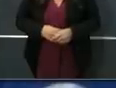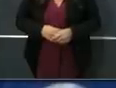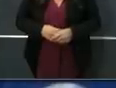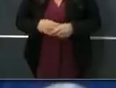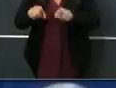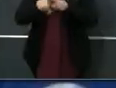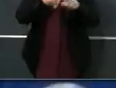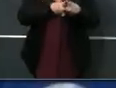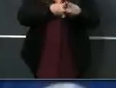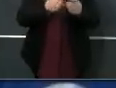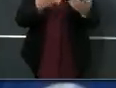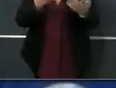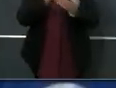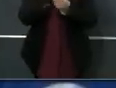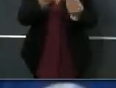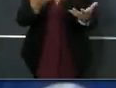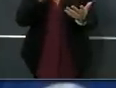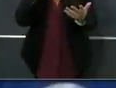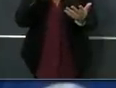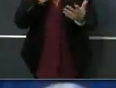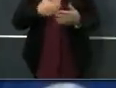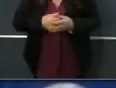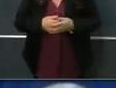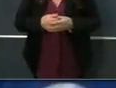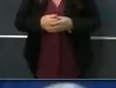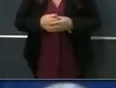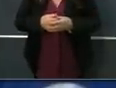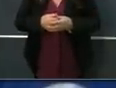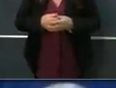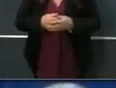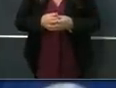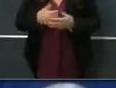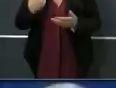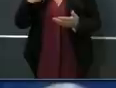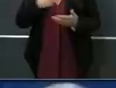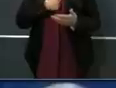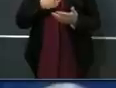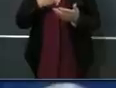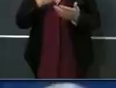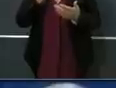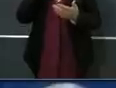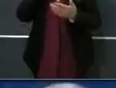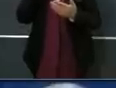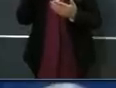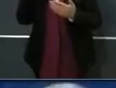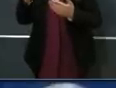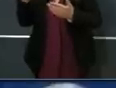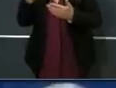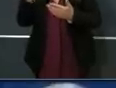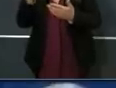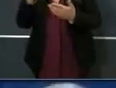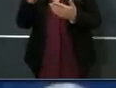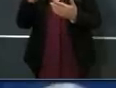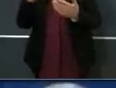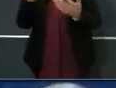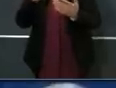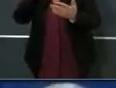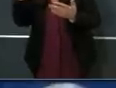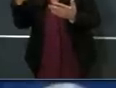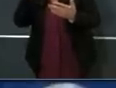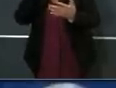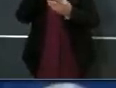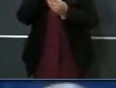again, a preview of sorts on the work that we are, again, doing on Wednesday that includes updating